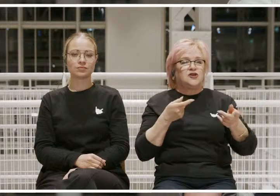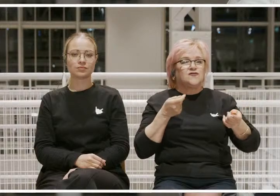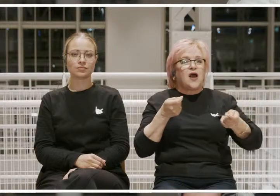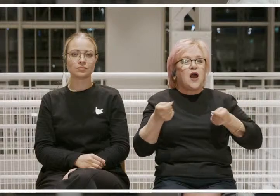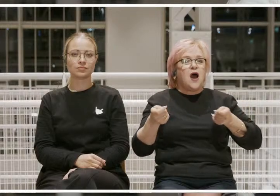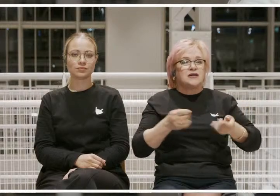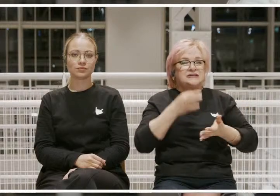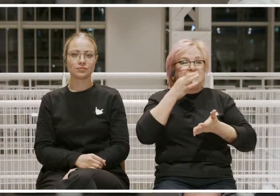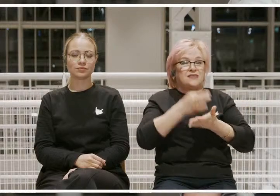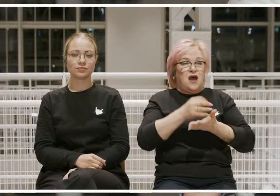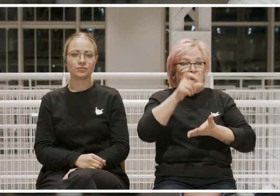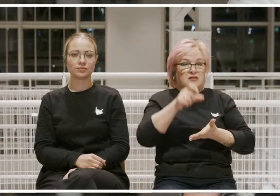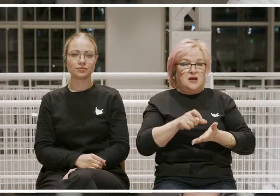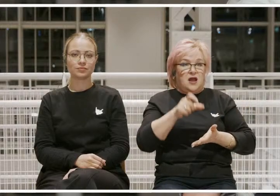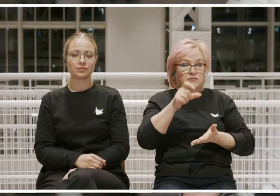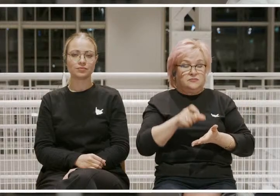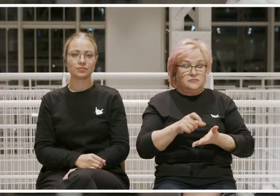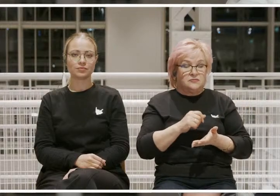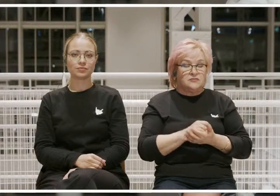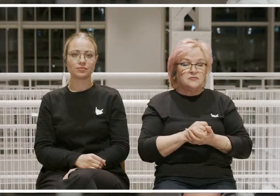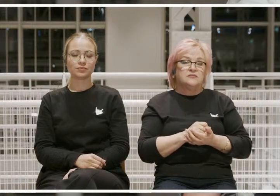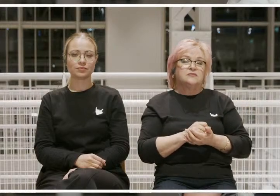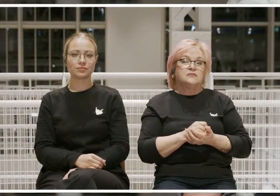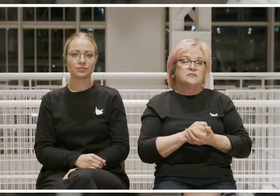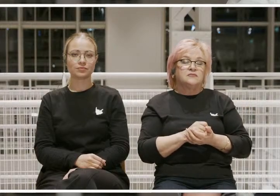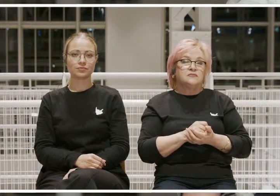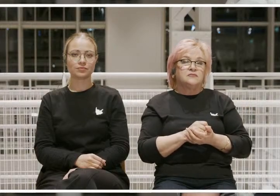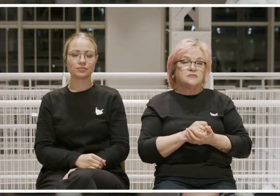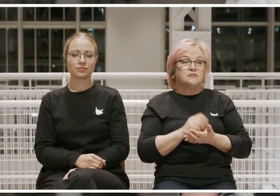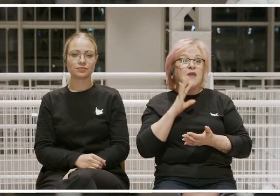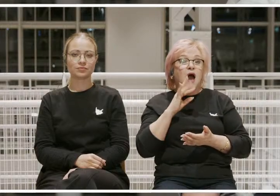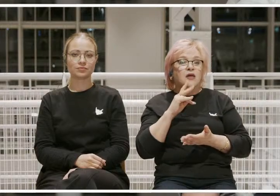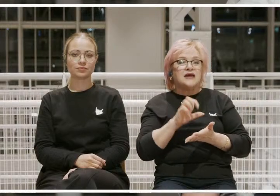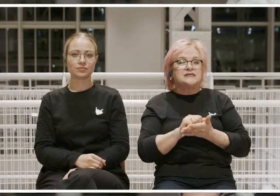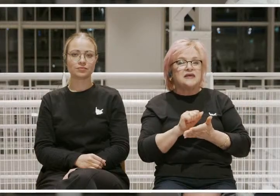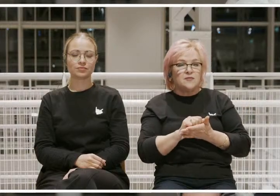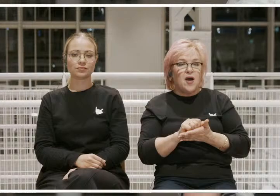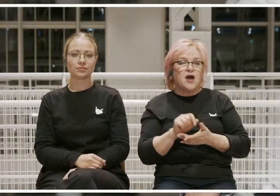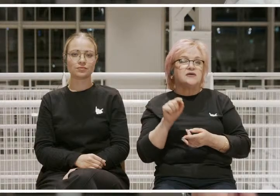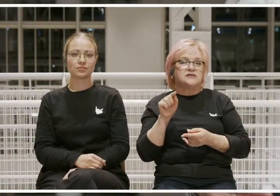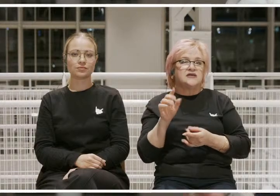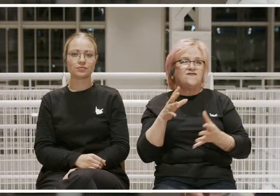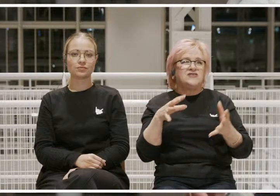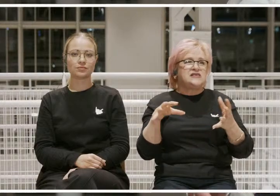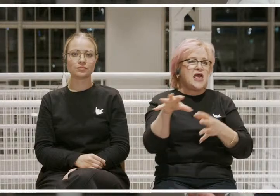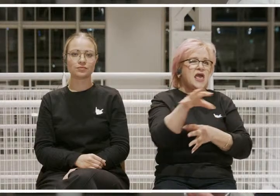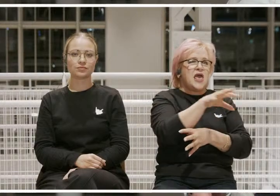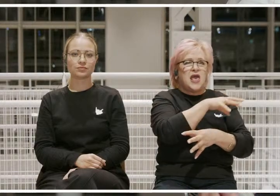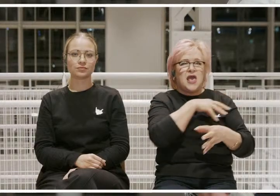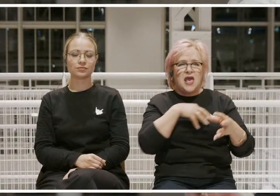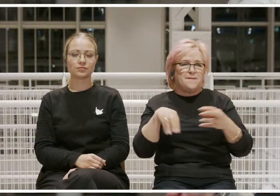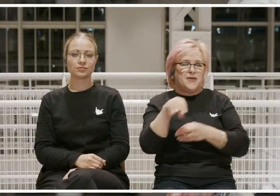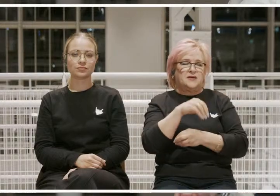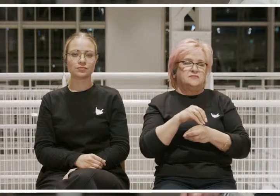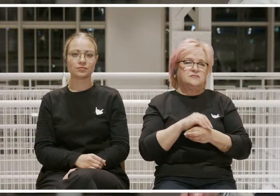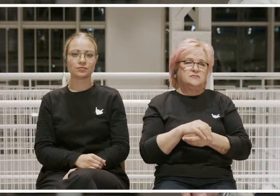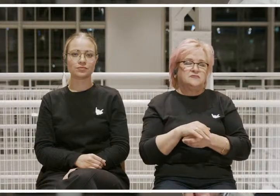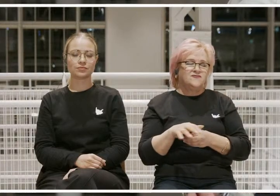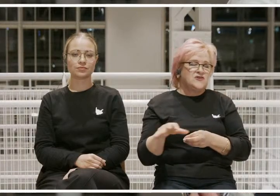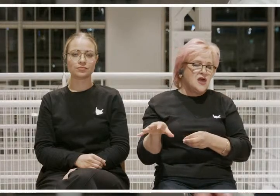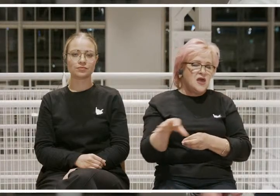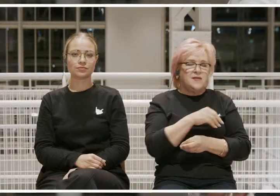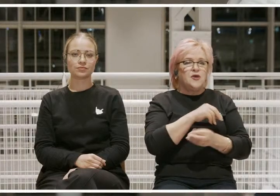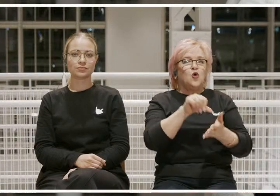actually educating the guides for a month prior to the